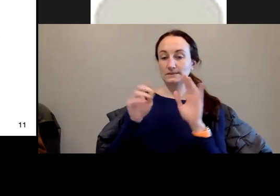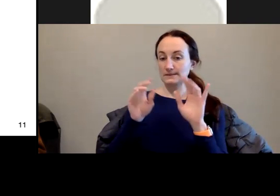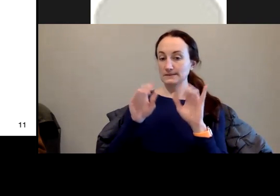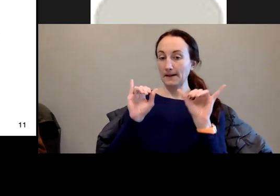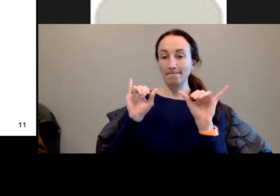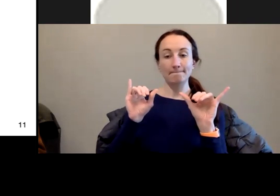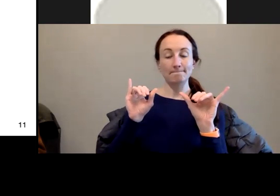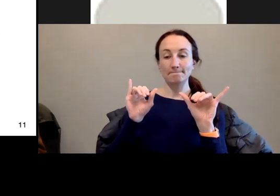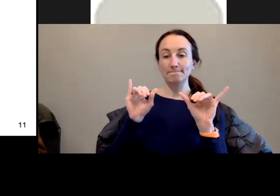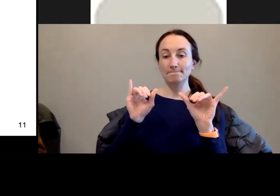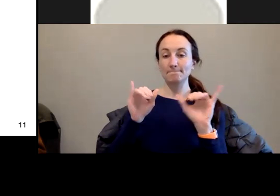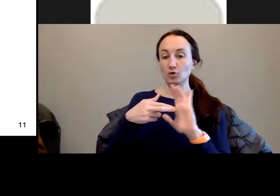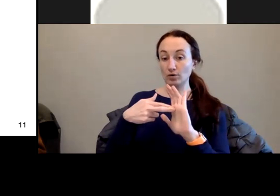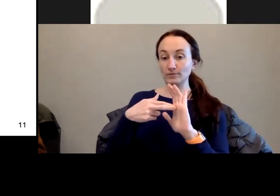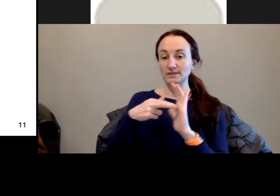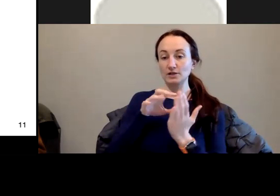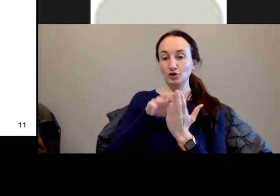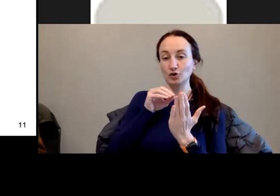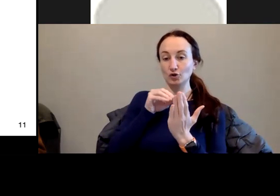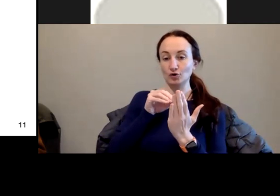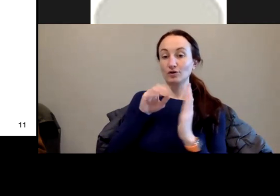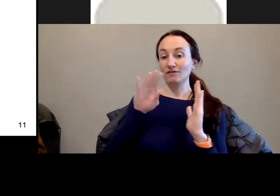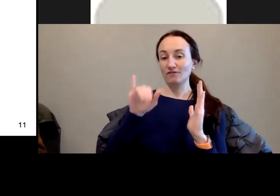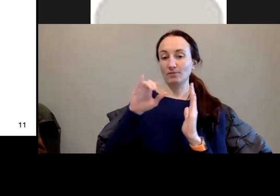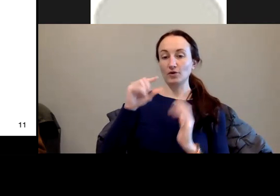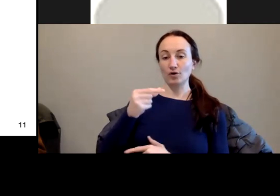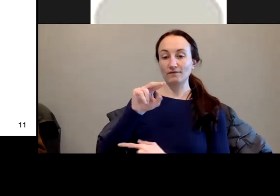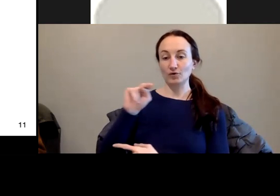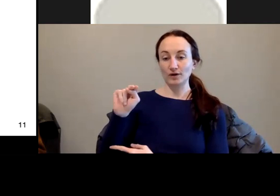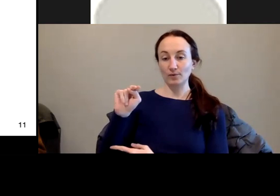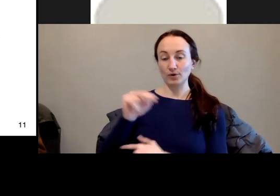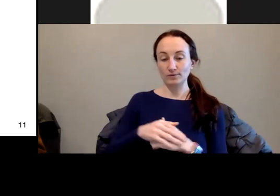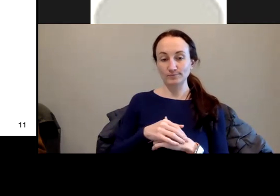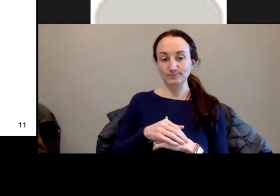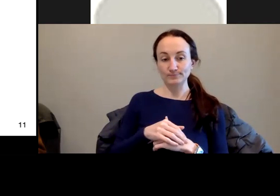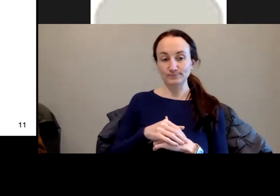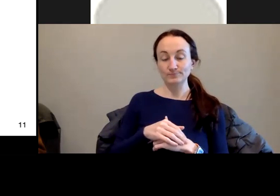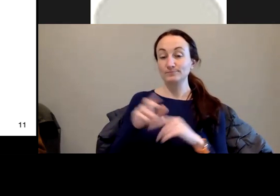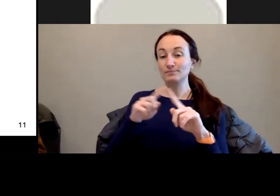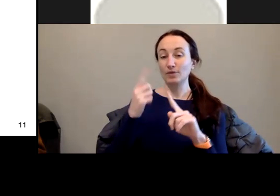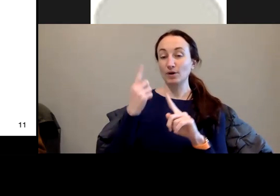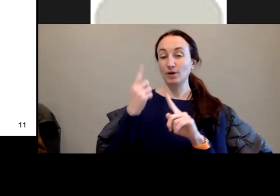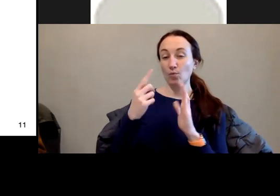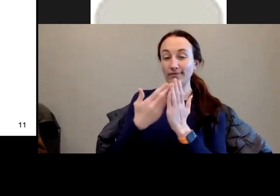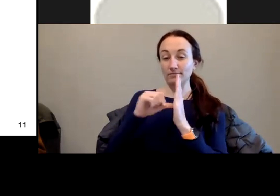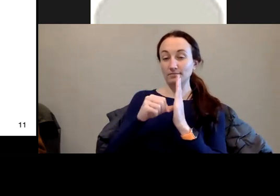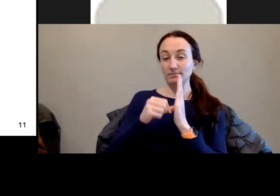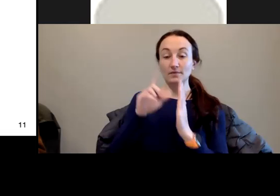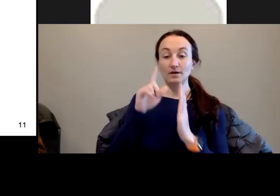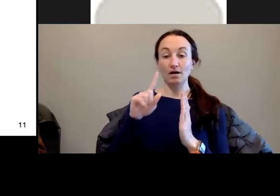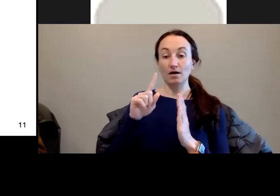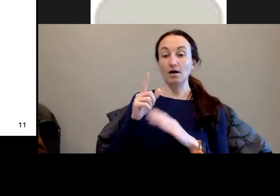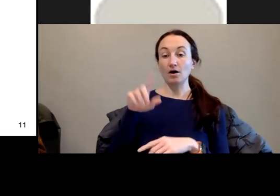this representation learned from this graph neural network. But I just want to emphasize that our loss function